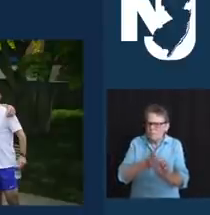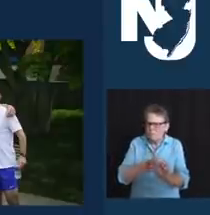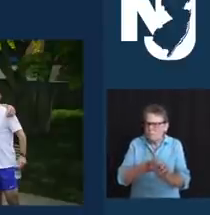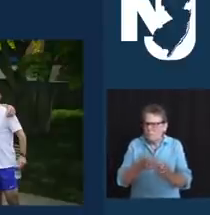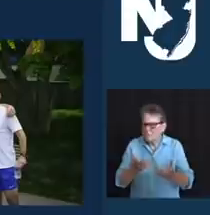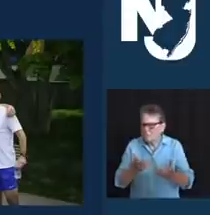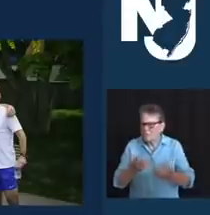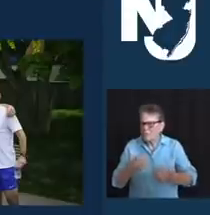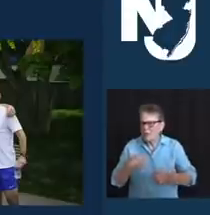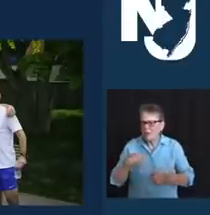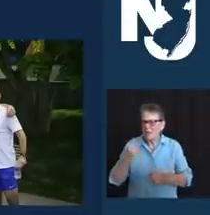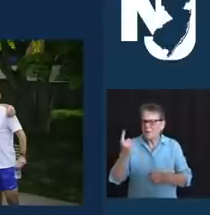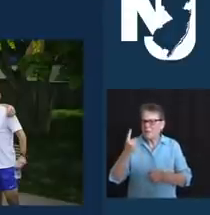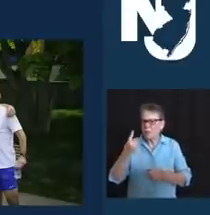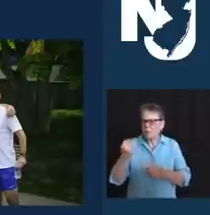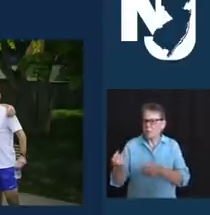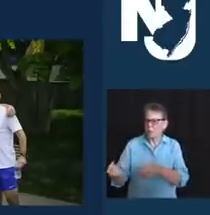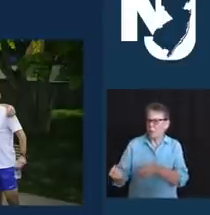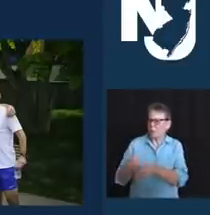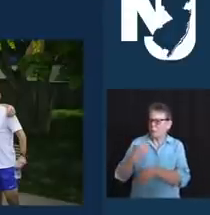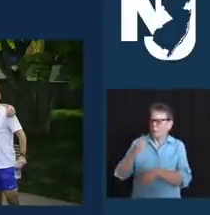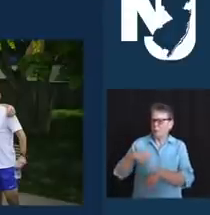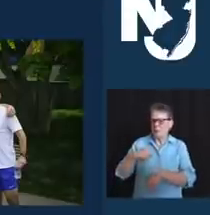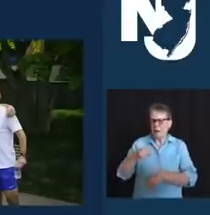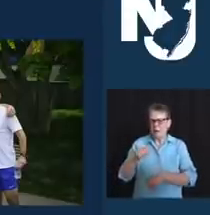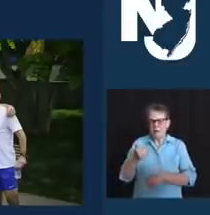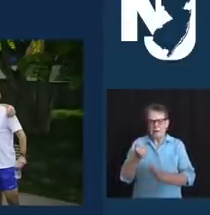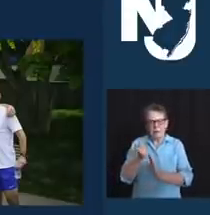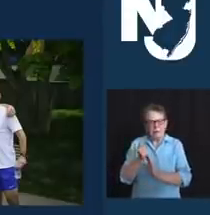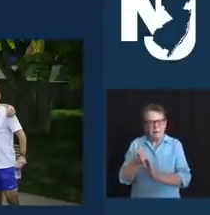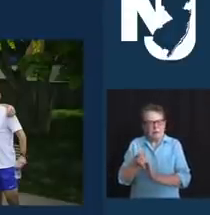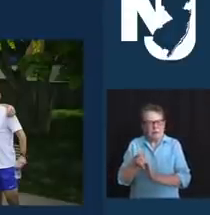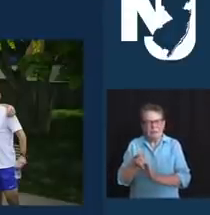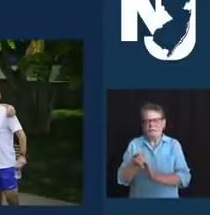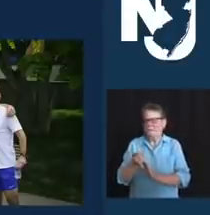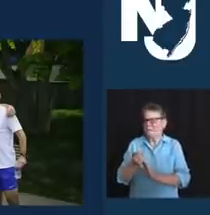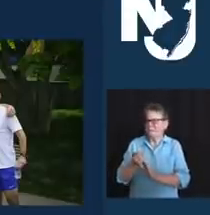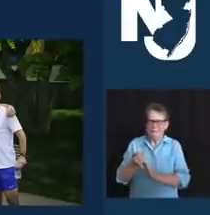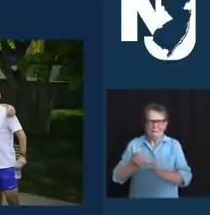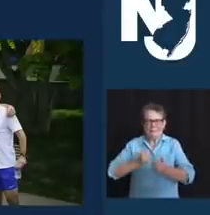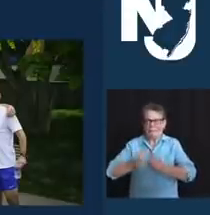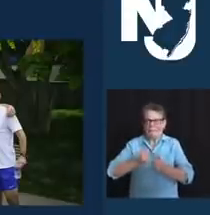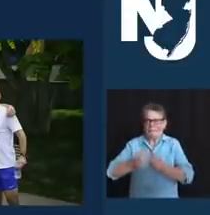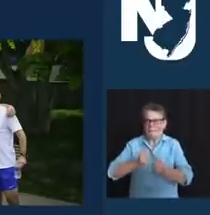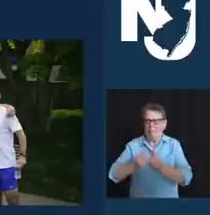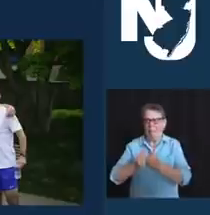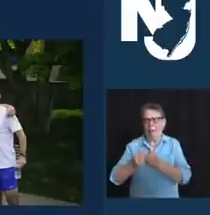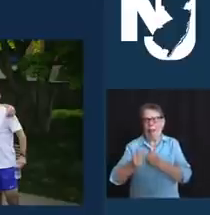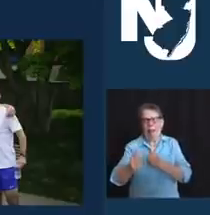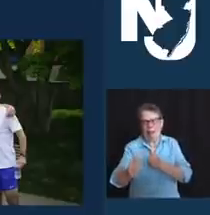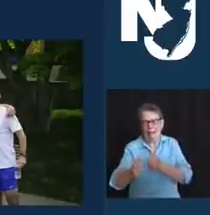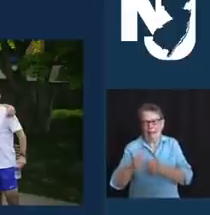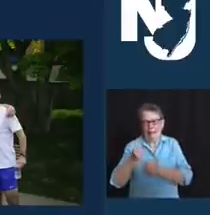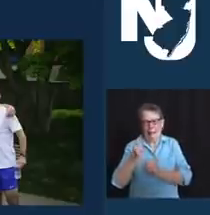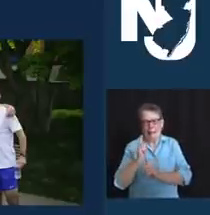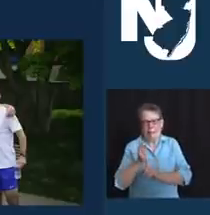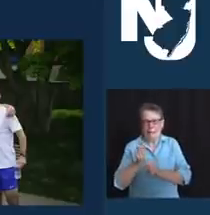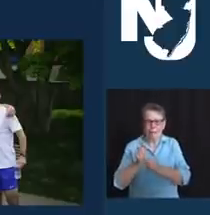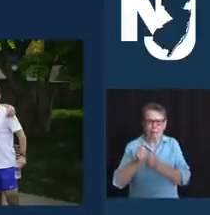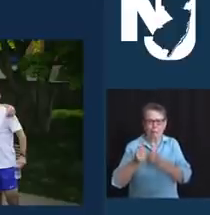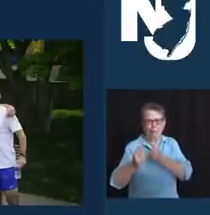is a pretty humbling thing to say when you only took 30 minutes to do the race. So we'll leave it at that.